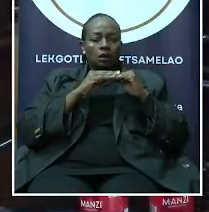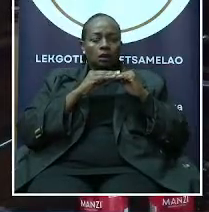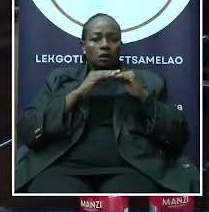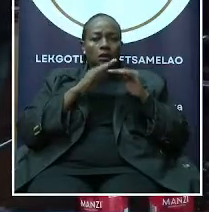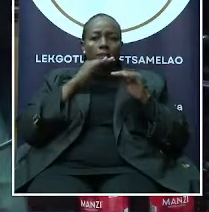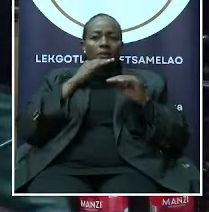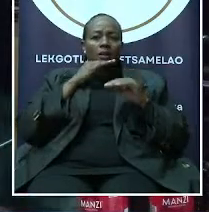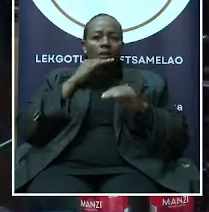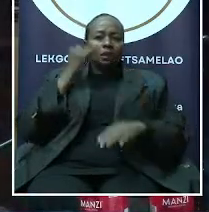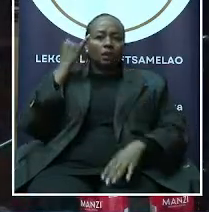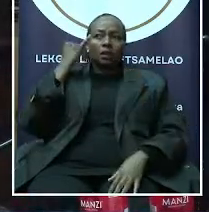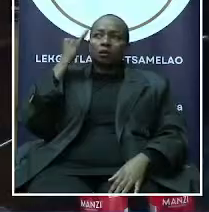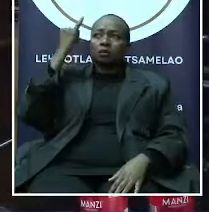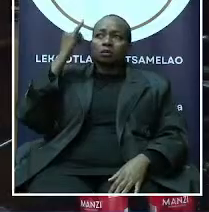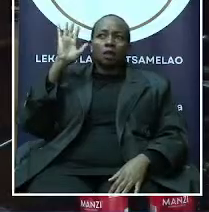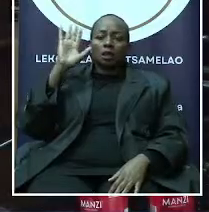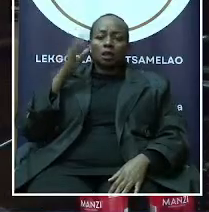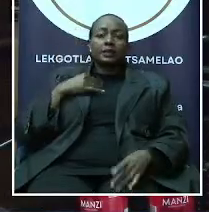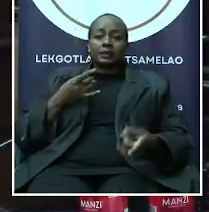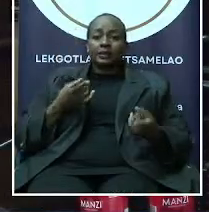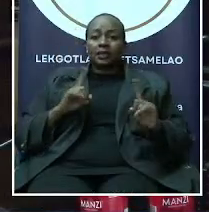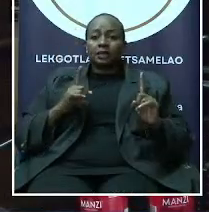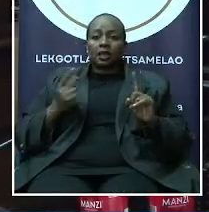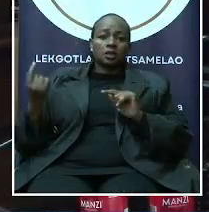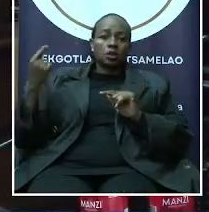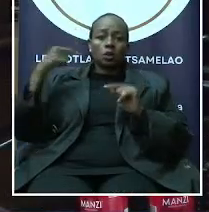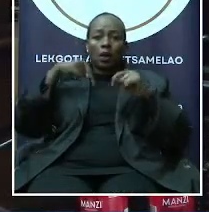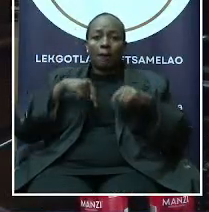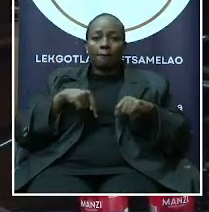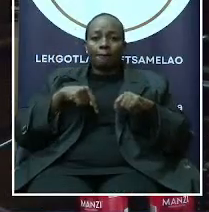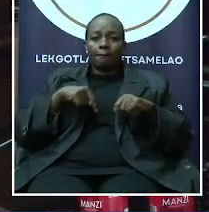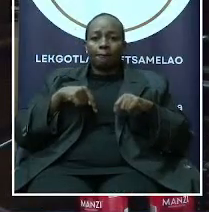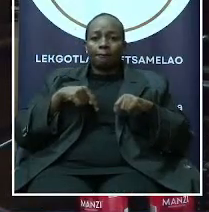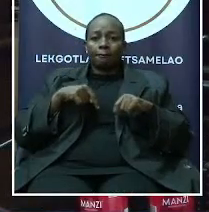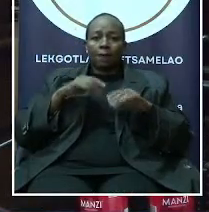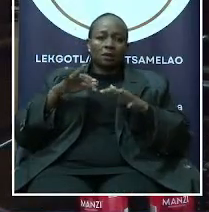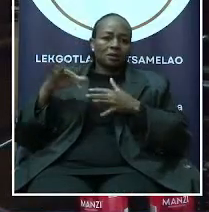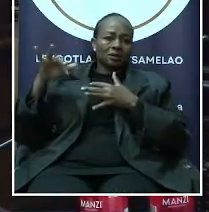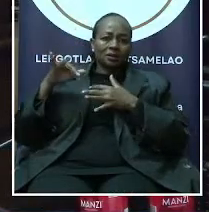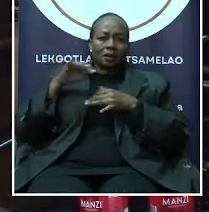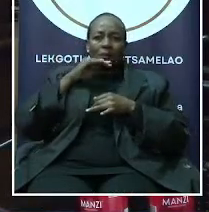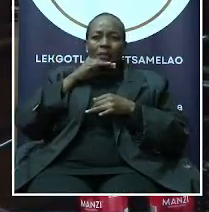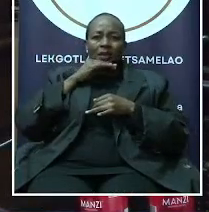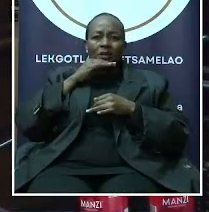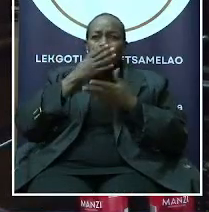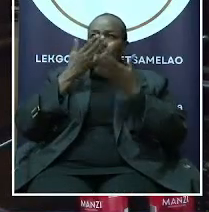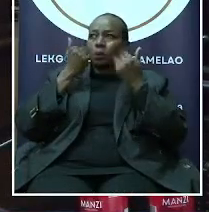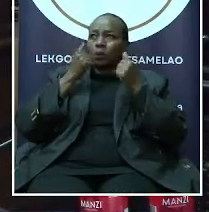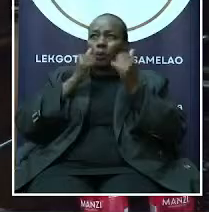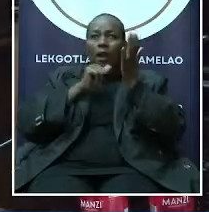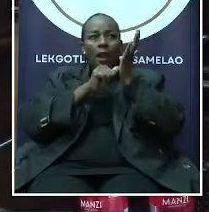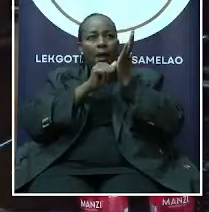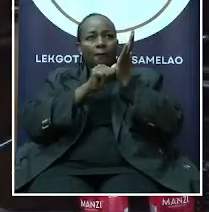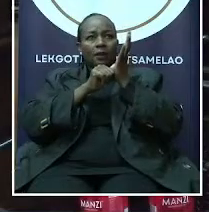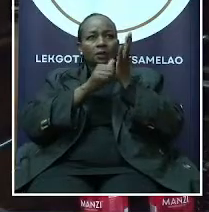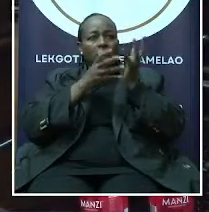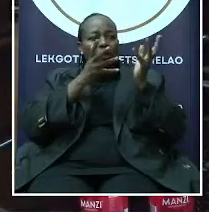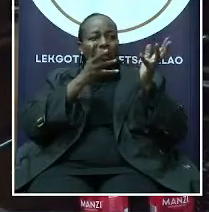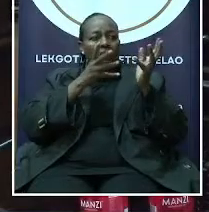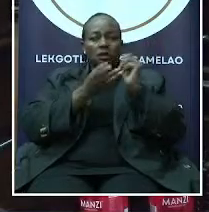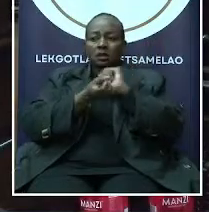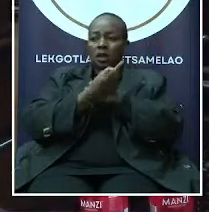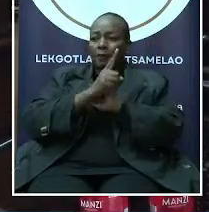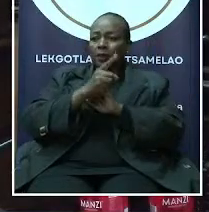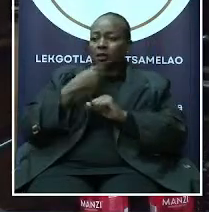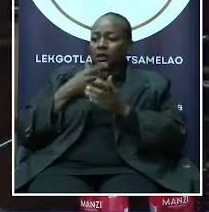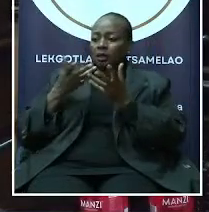guess these things, because it's dangerous when you come to this house with untested numbers and saying where this is not happening and